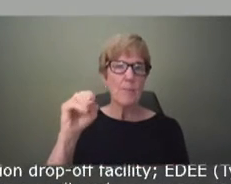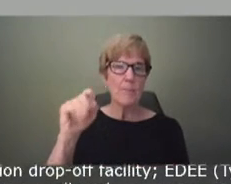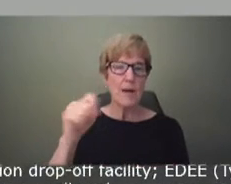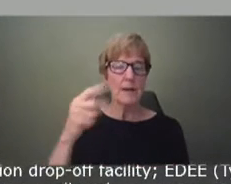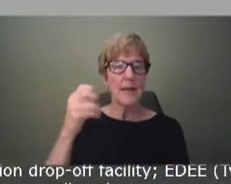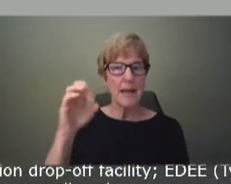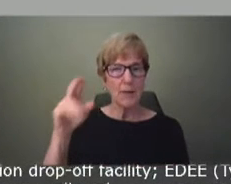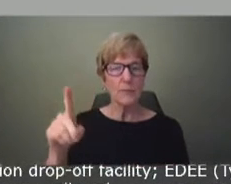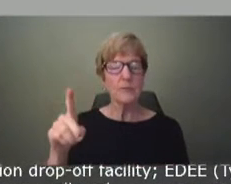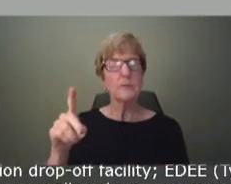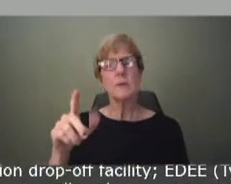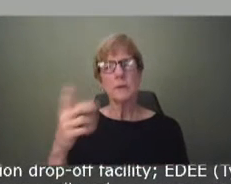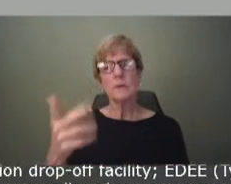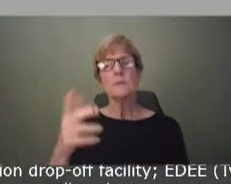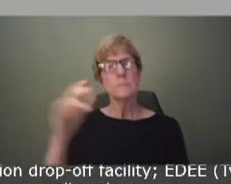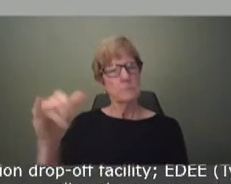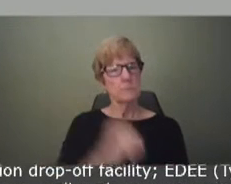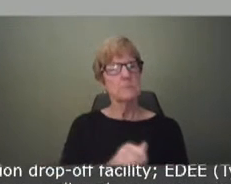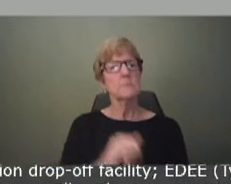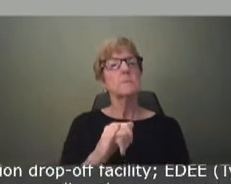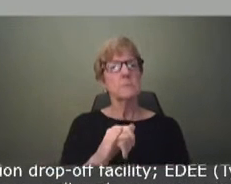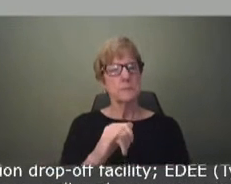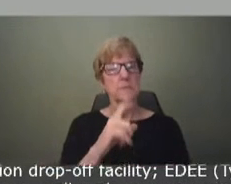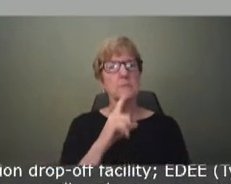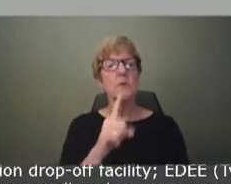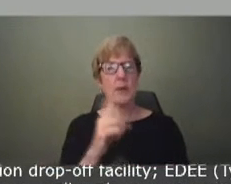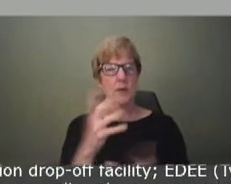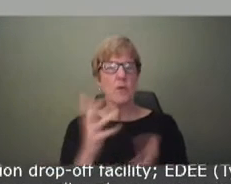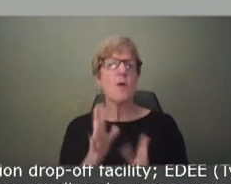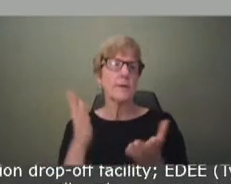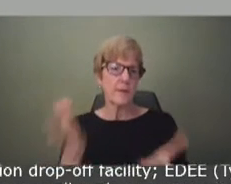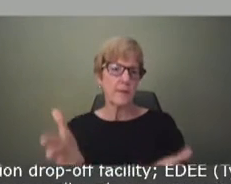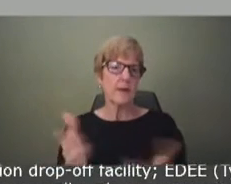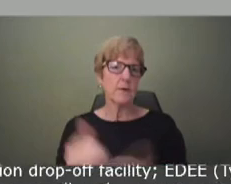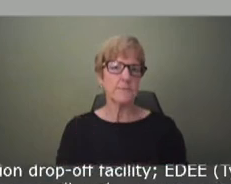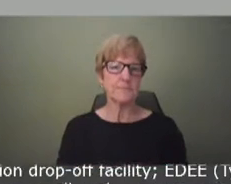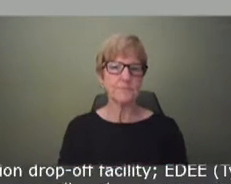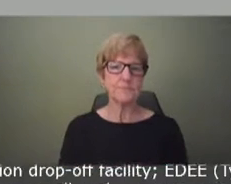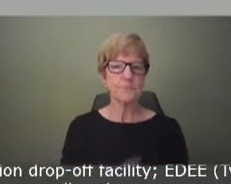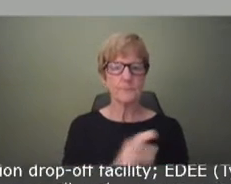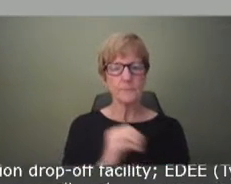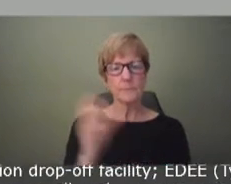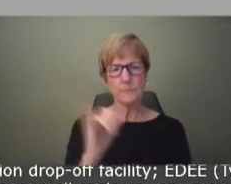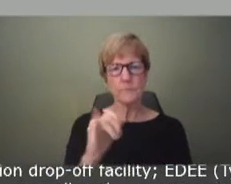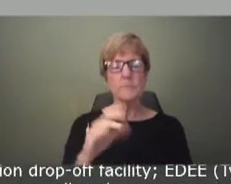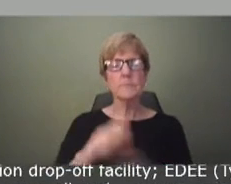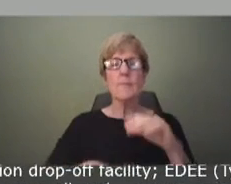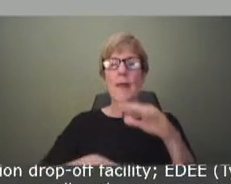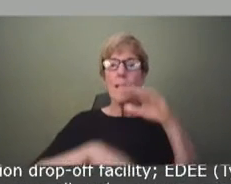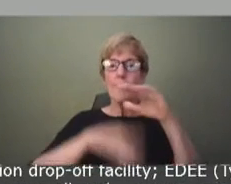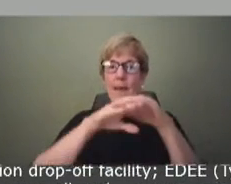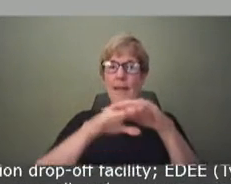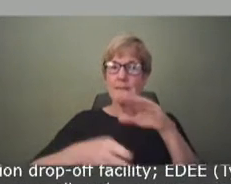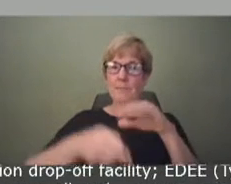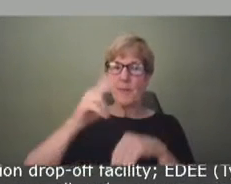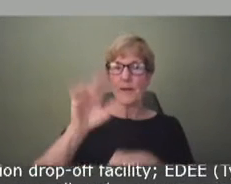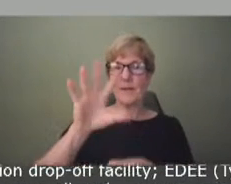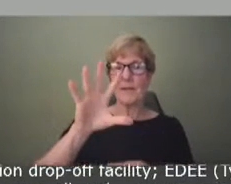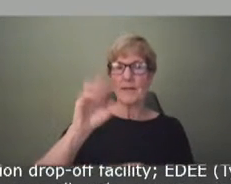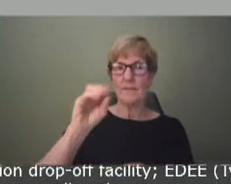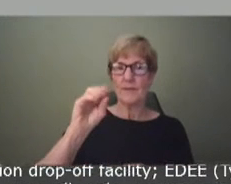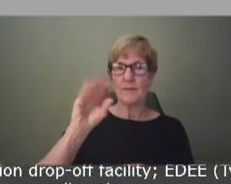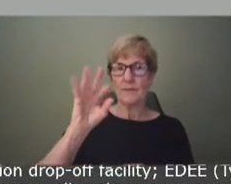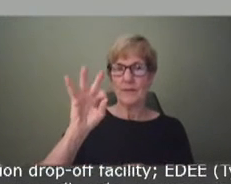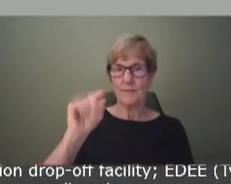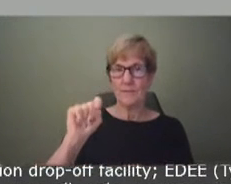mimic uh what those buildings are already that are in place uh and also a maximum Building height of of 50 ft uh that wouldn't necessarily be